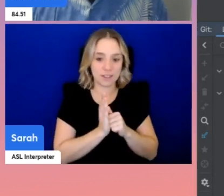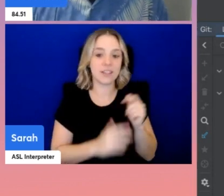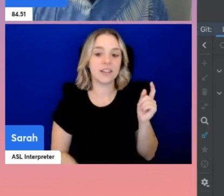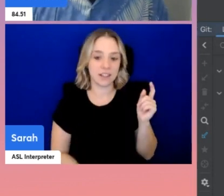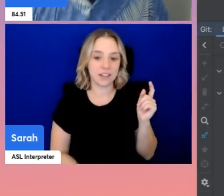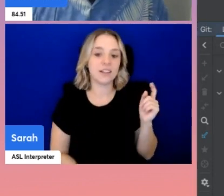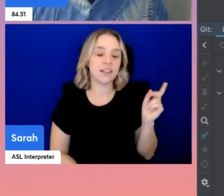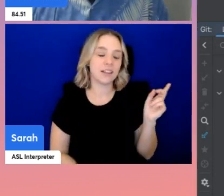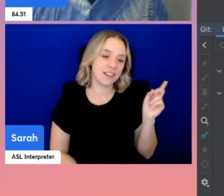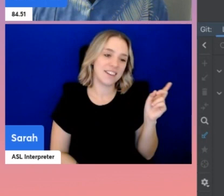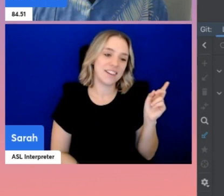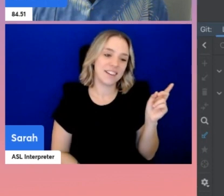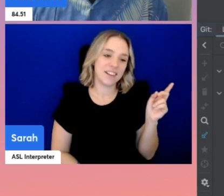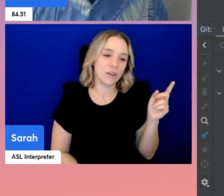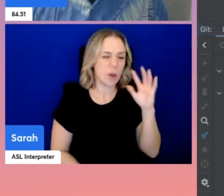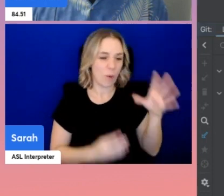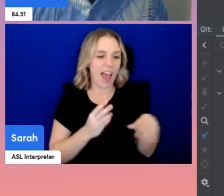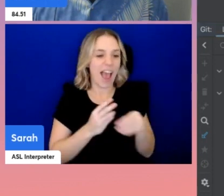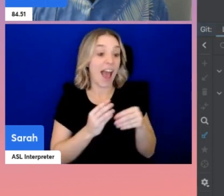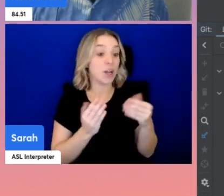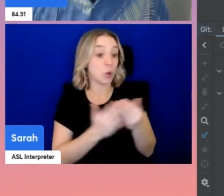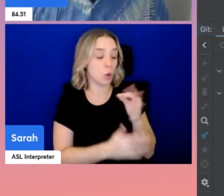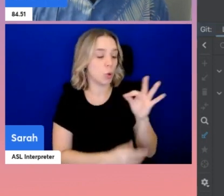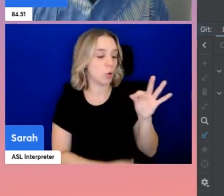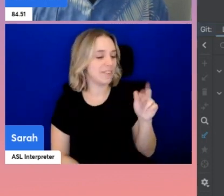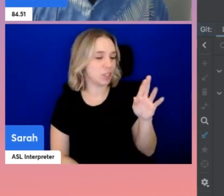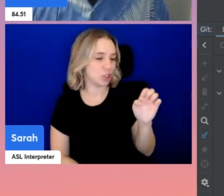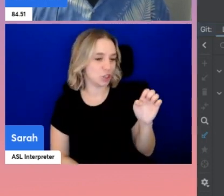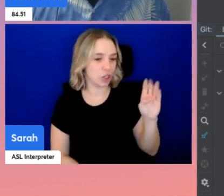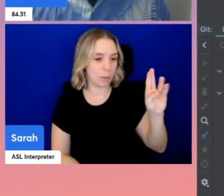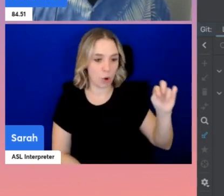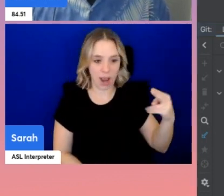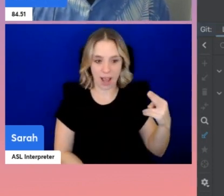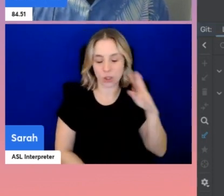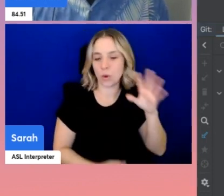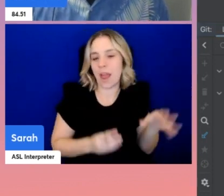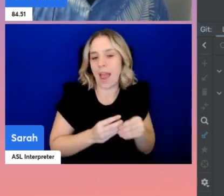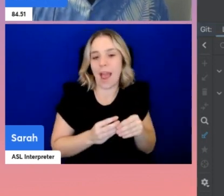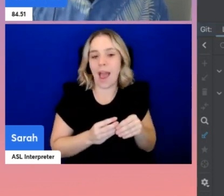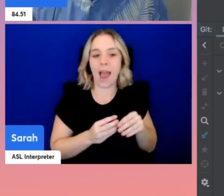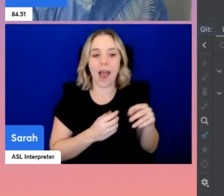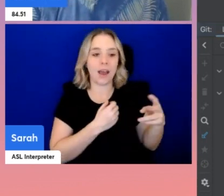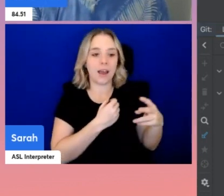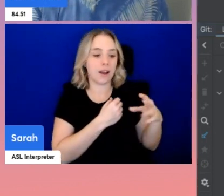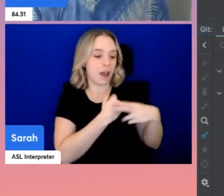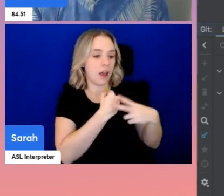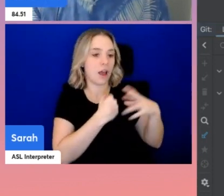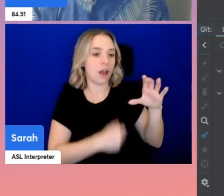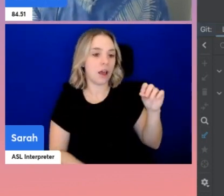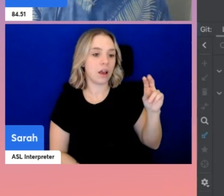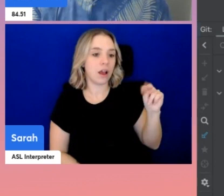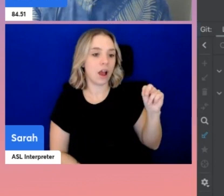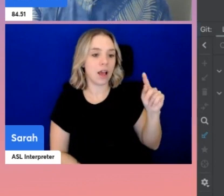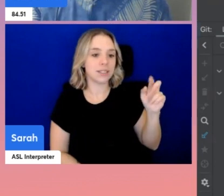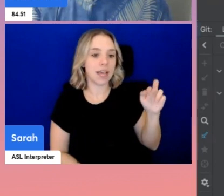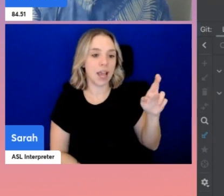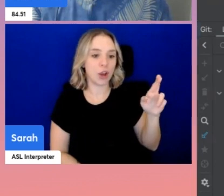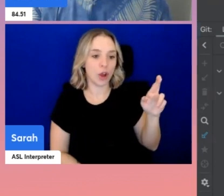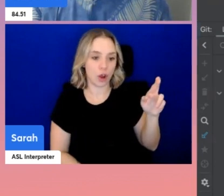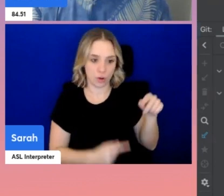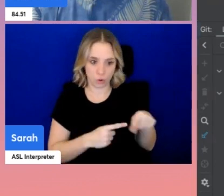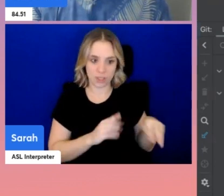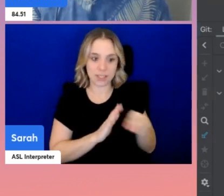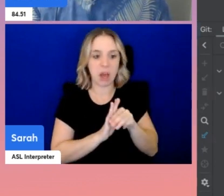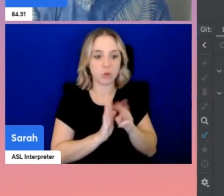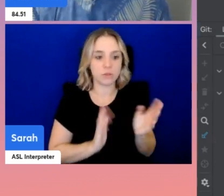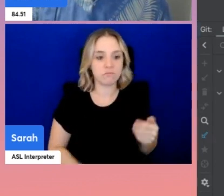on a new feature branch that is just going to add on a container onto this module. So we are going to name